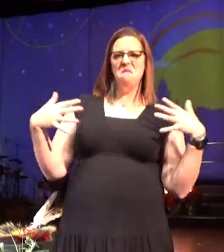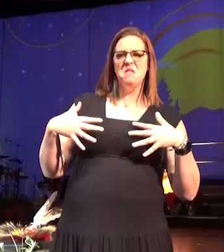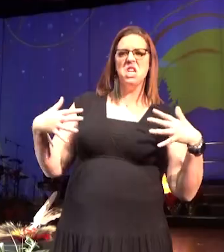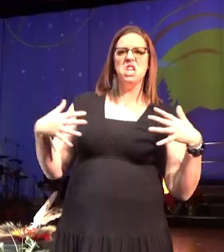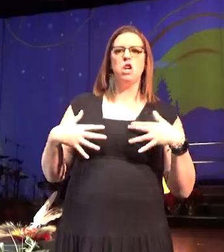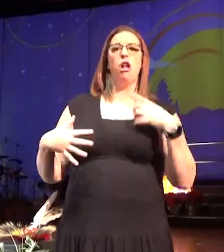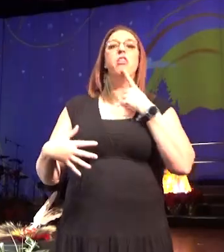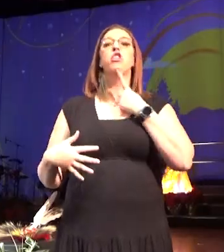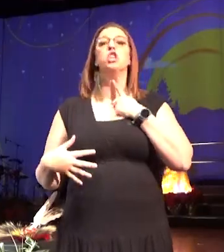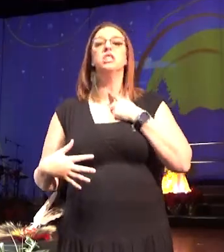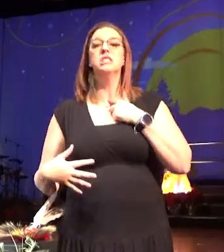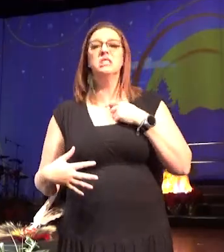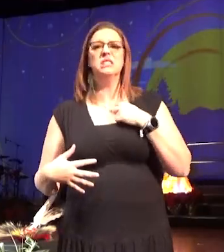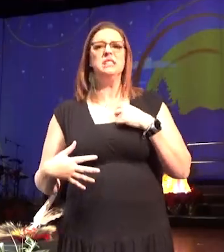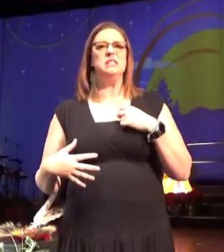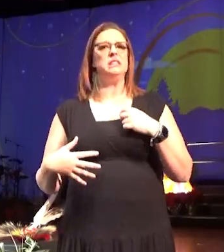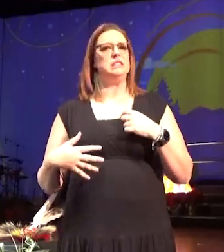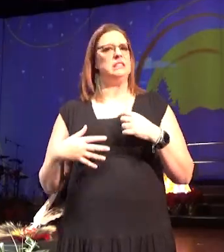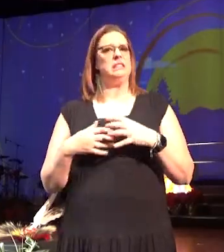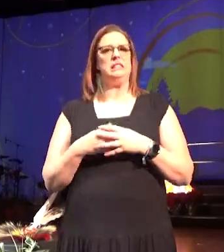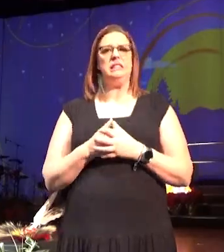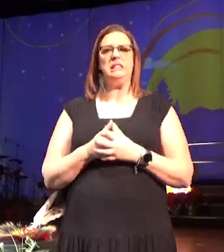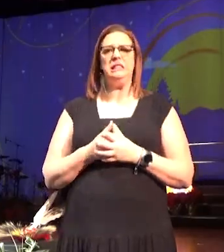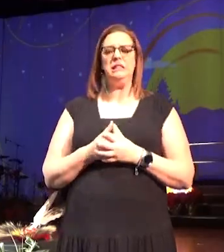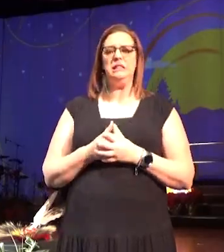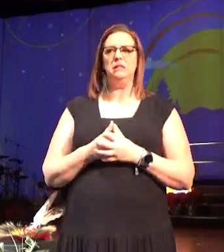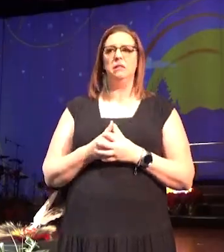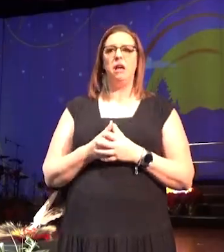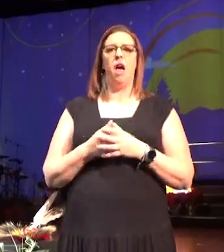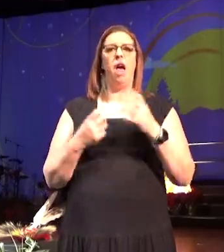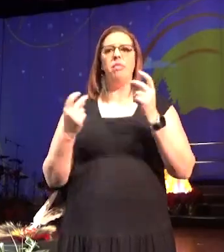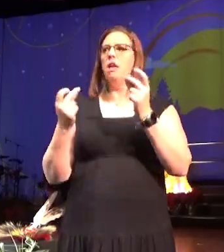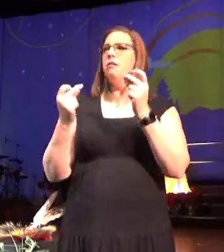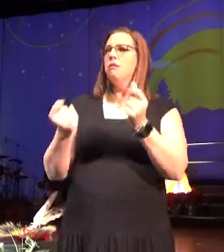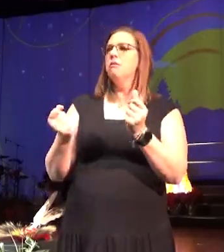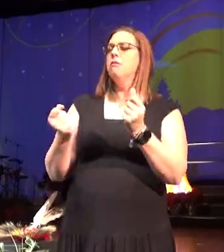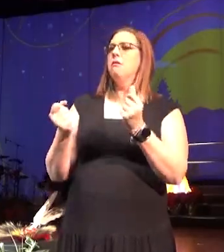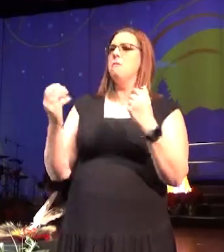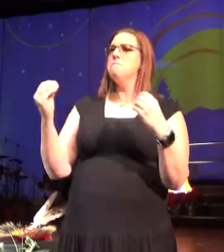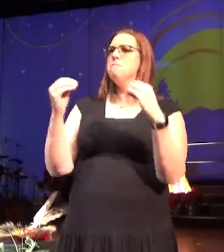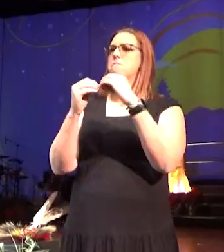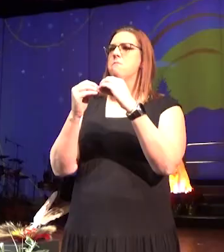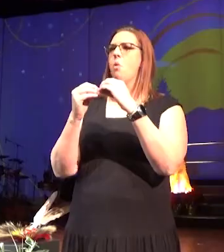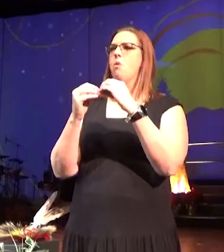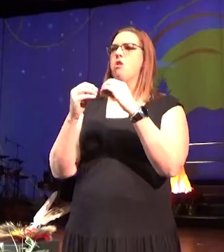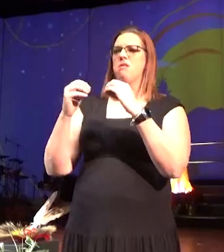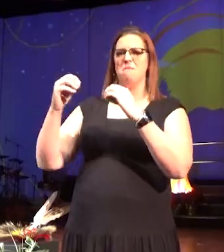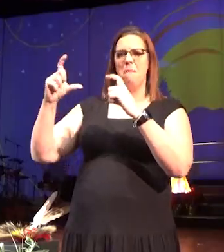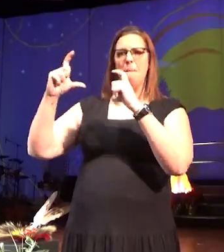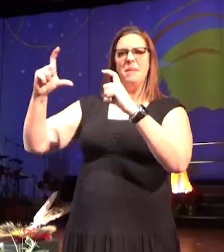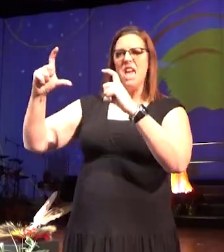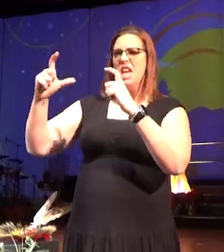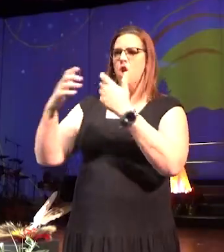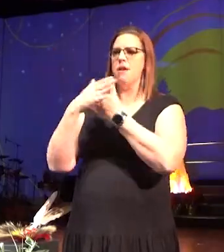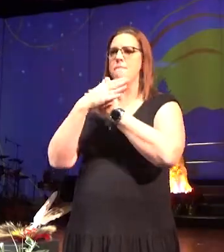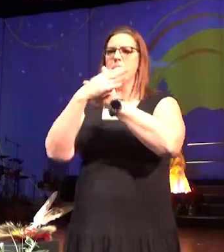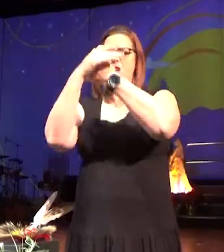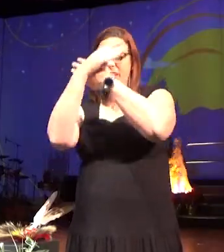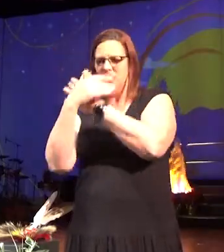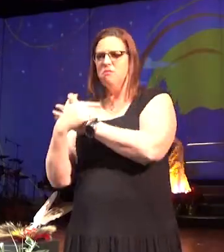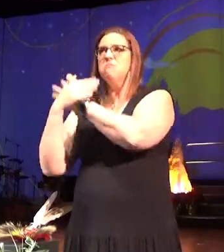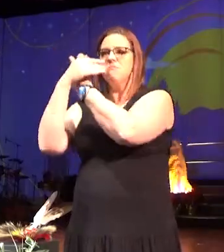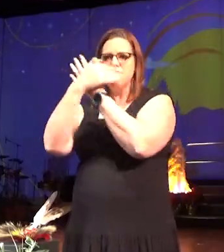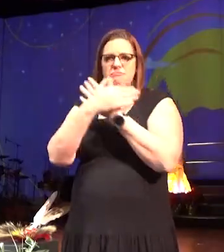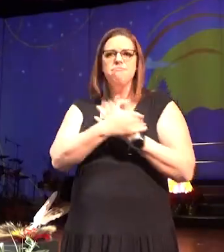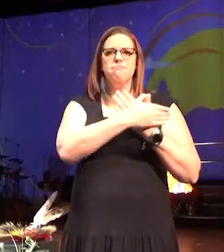the thirst. And then all of a sudden, these other butterflies came, big ones. They flew around me.